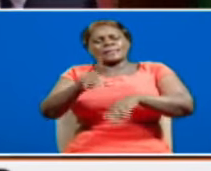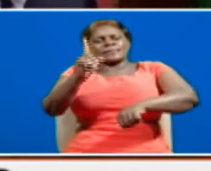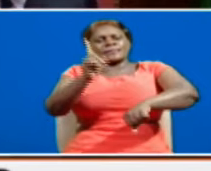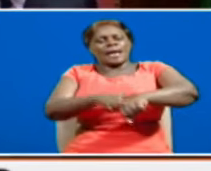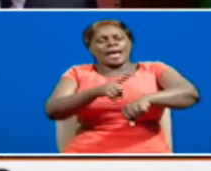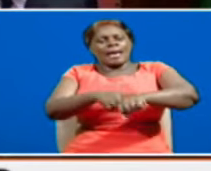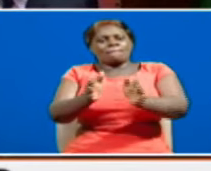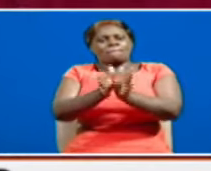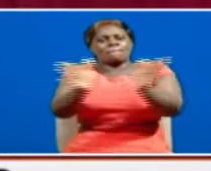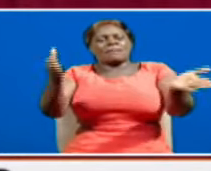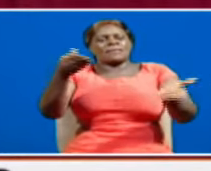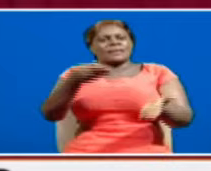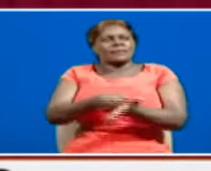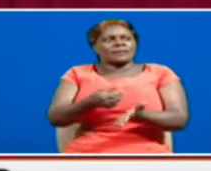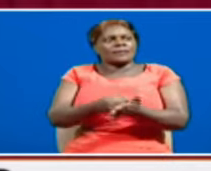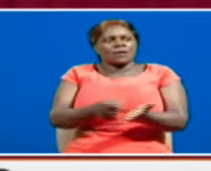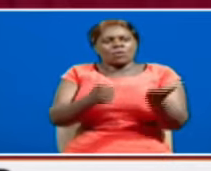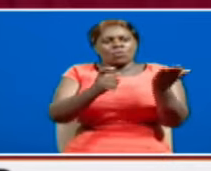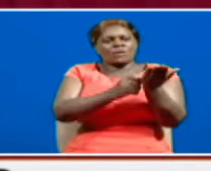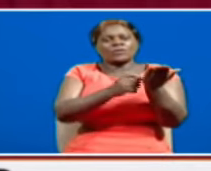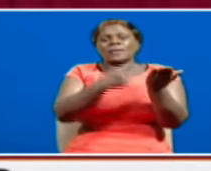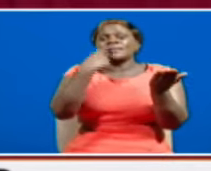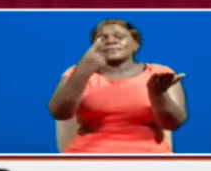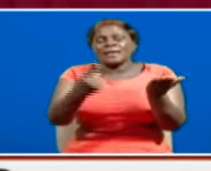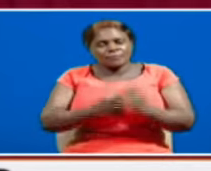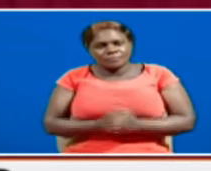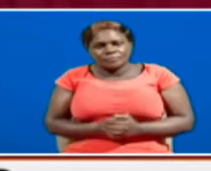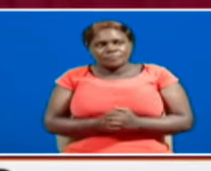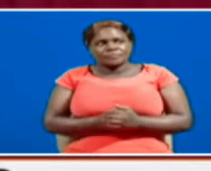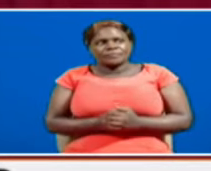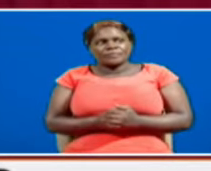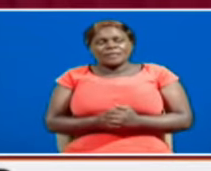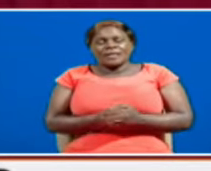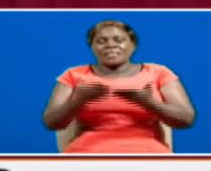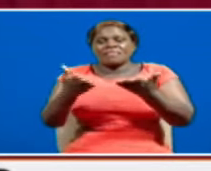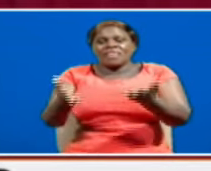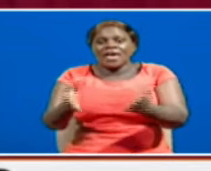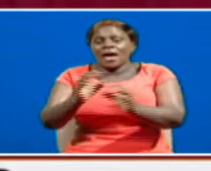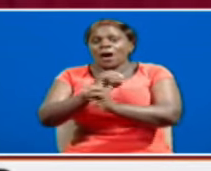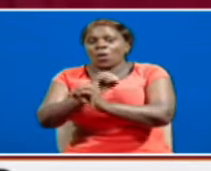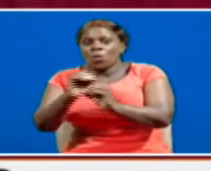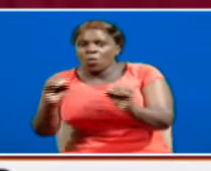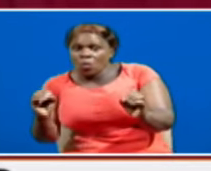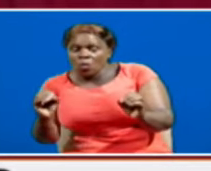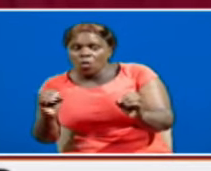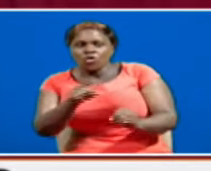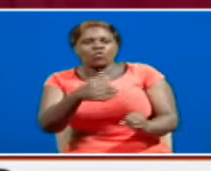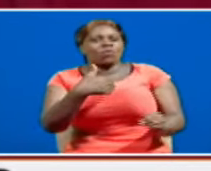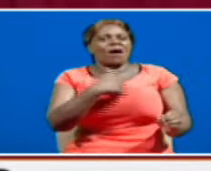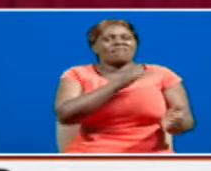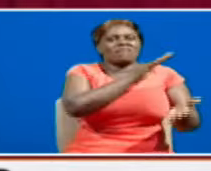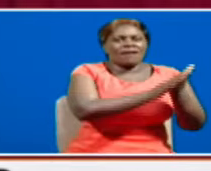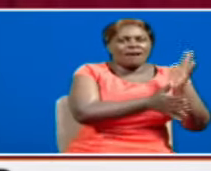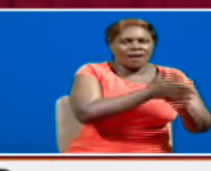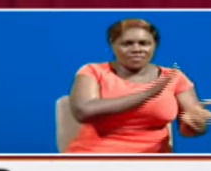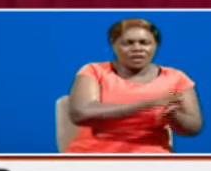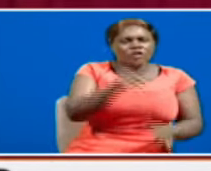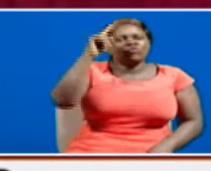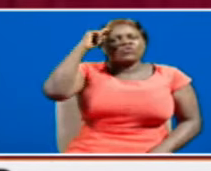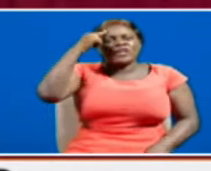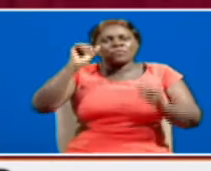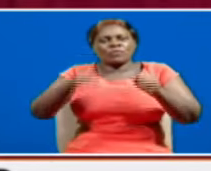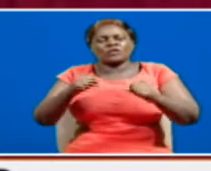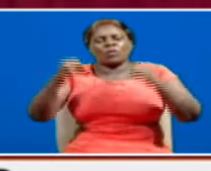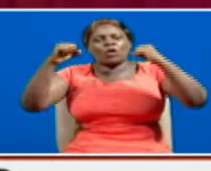and public funds. Waswahili wanasema asiyekuweko na lake halipo. Munafikiri